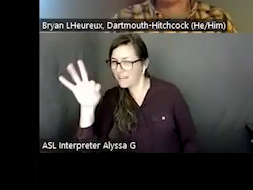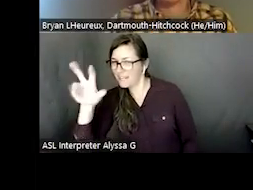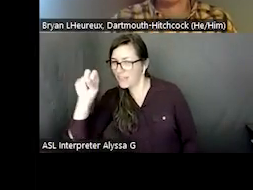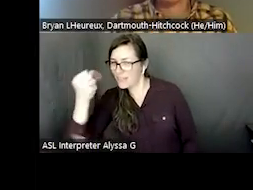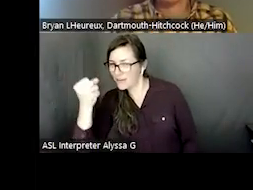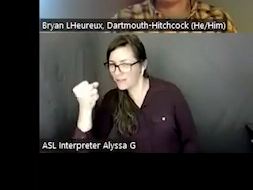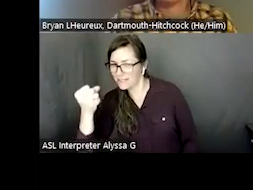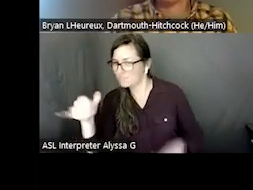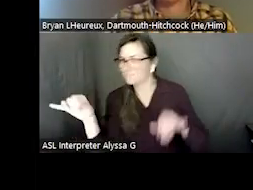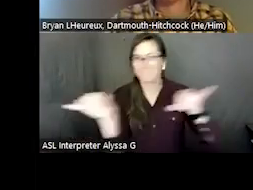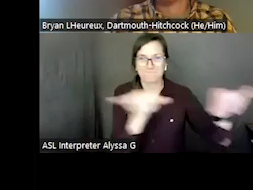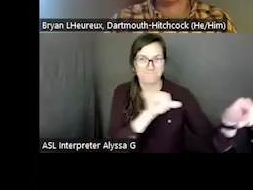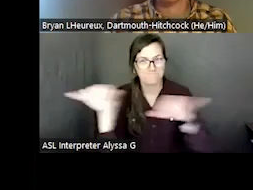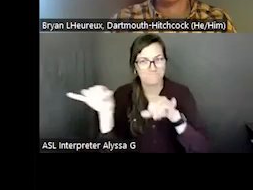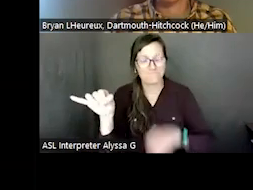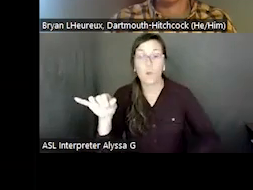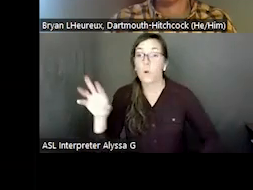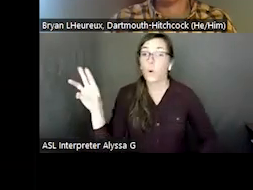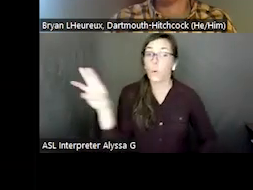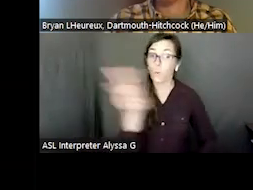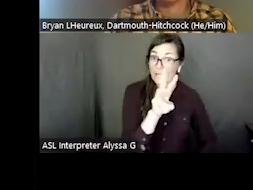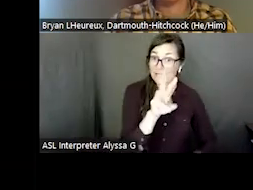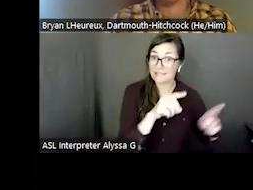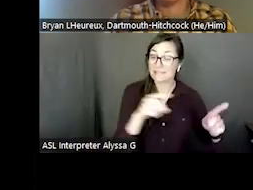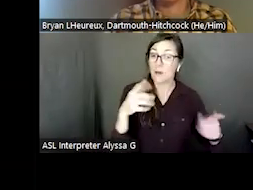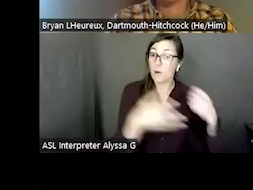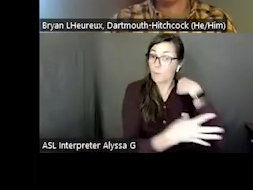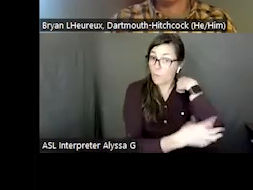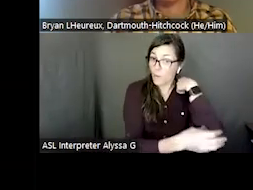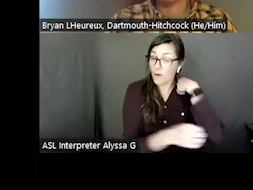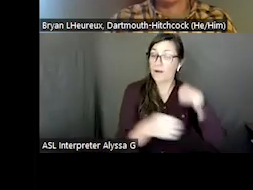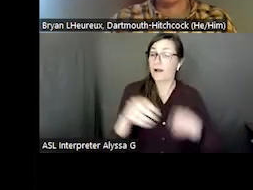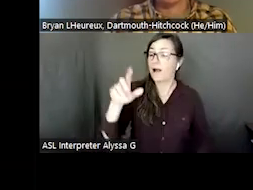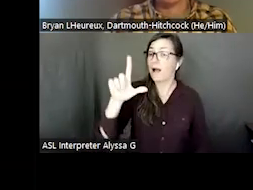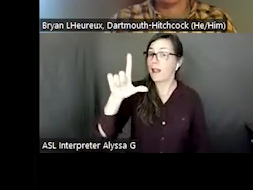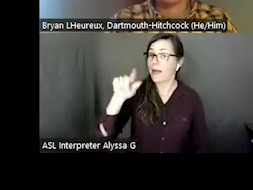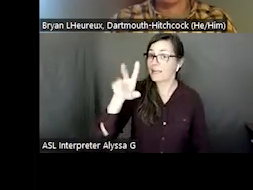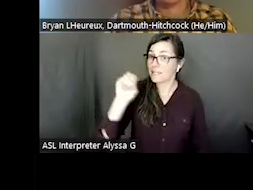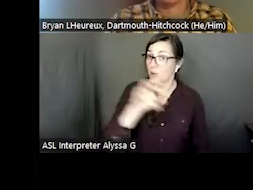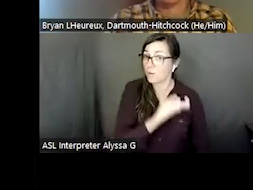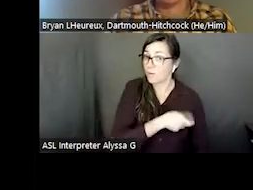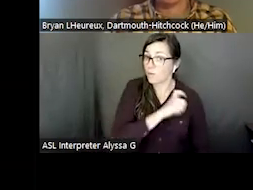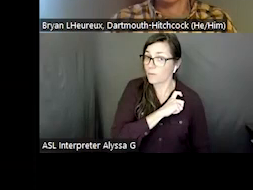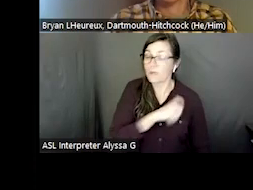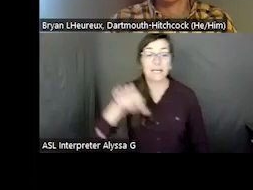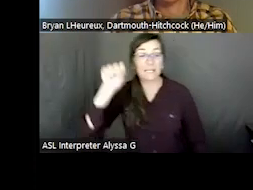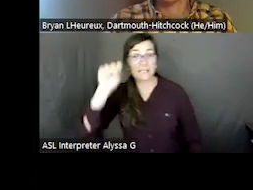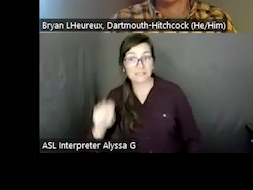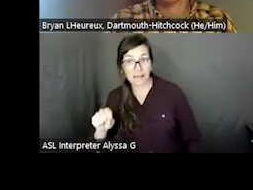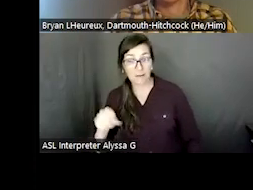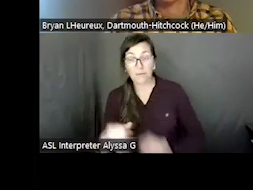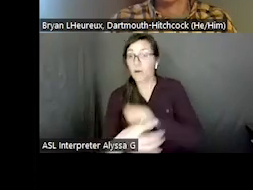West San Antonio is poor and Latino, and many people with limited English proficiency. South San Antonio is very